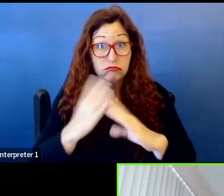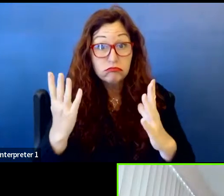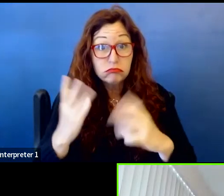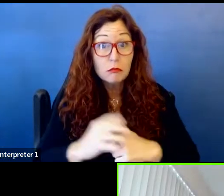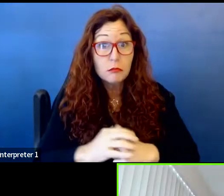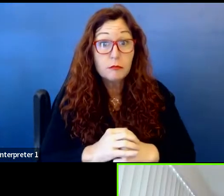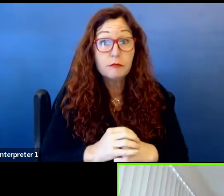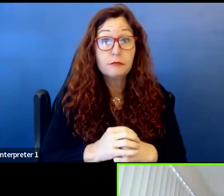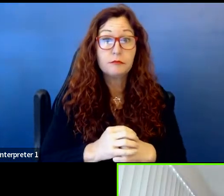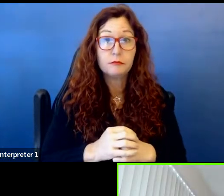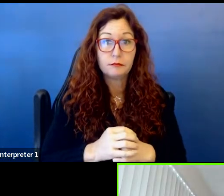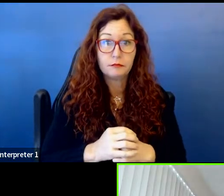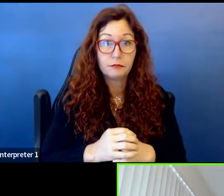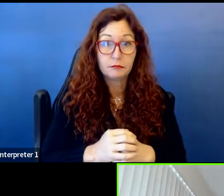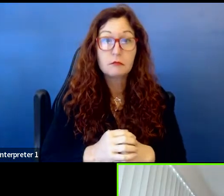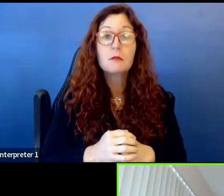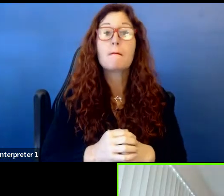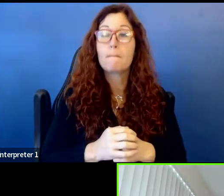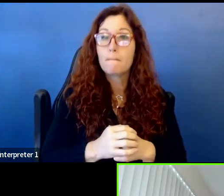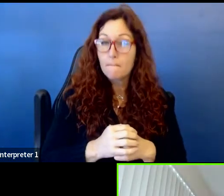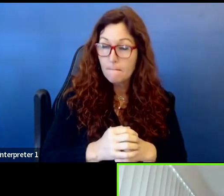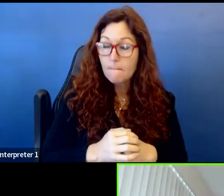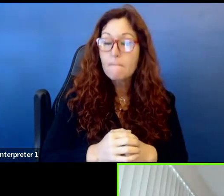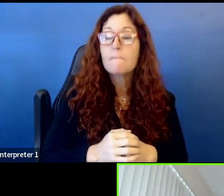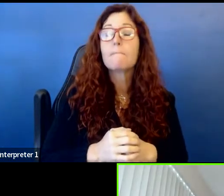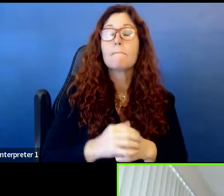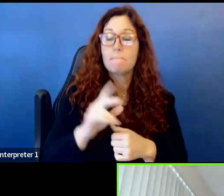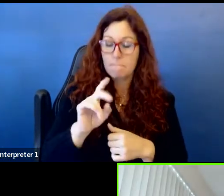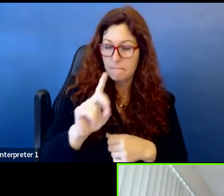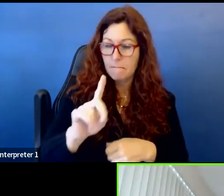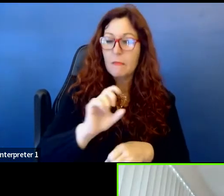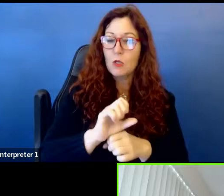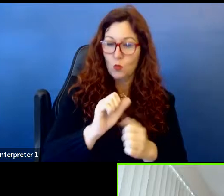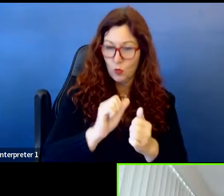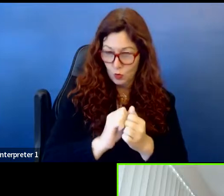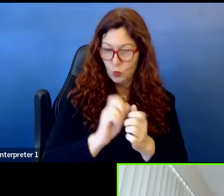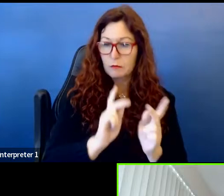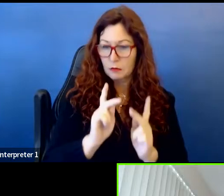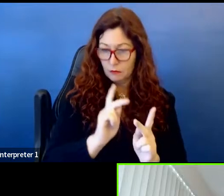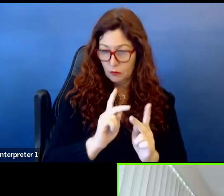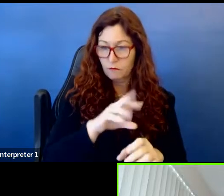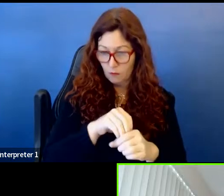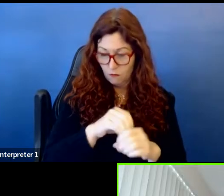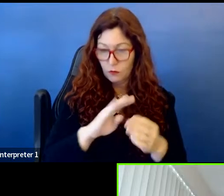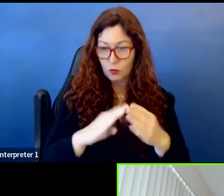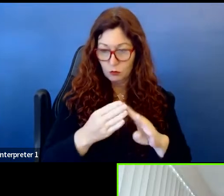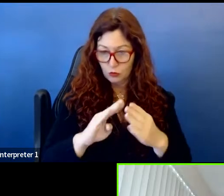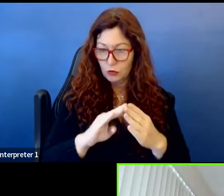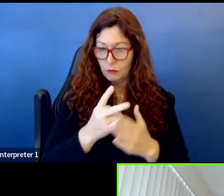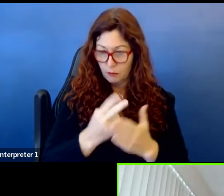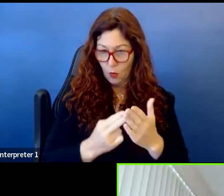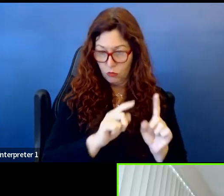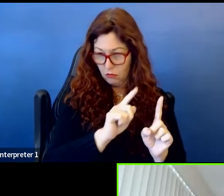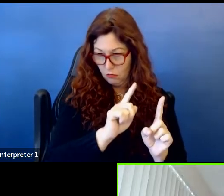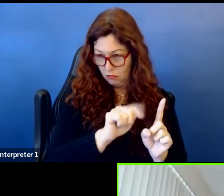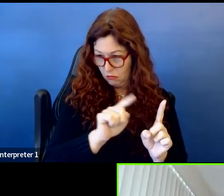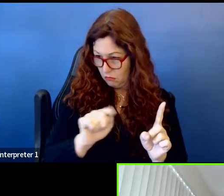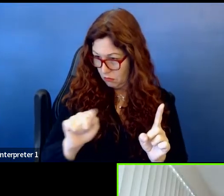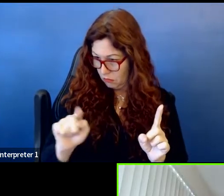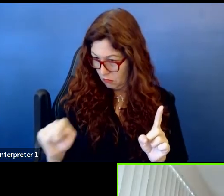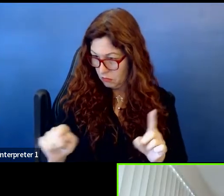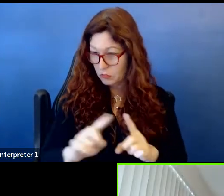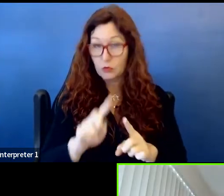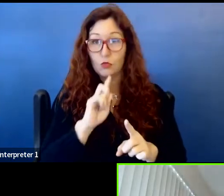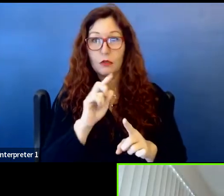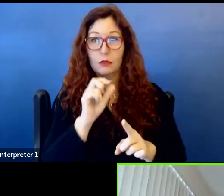so i've spent a long time organizing alongside folks who belong to these communities and i wouldn't want to say that i necessarily speak on behalf